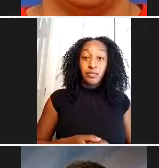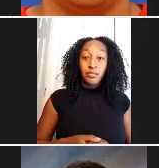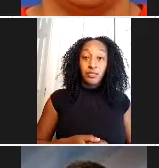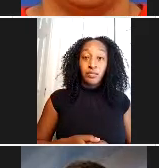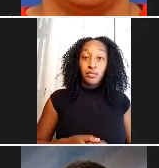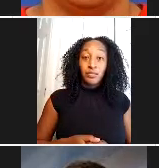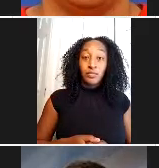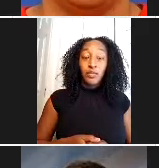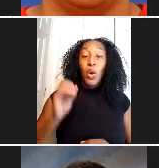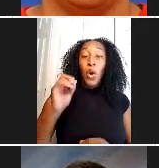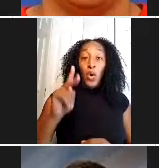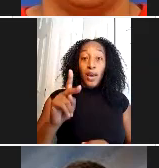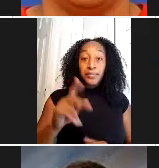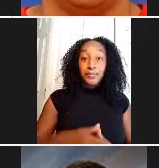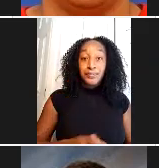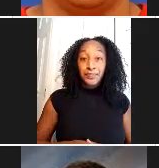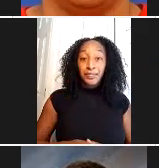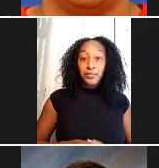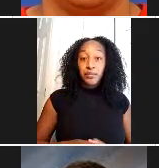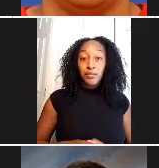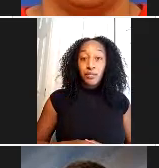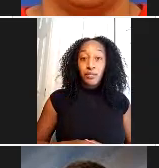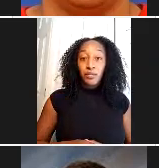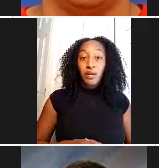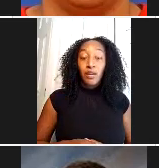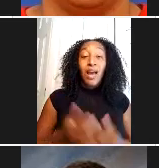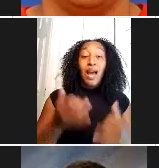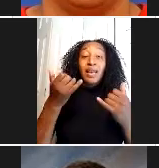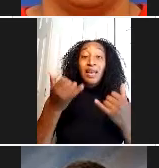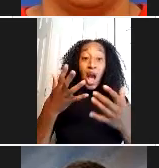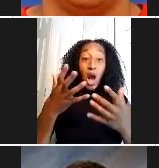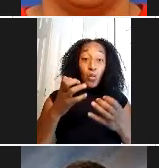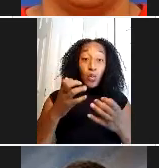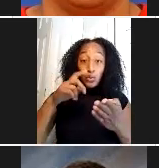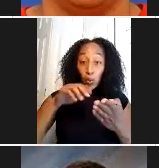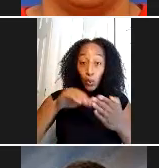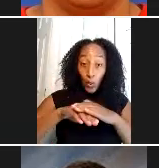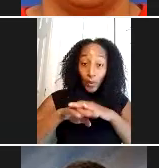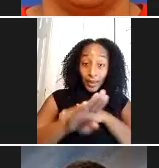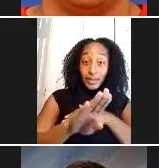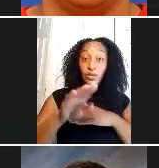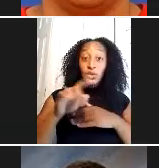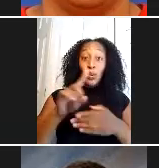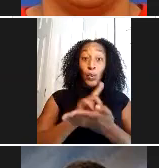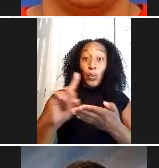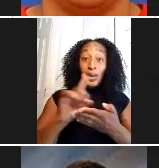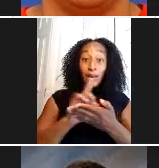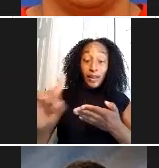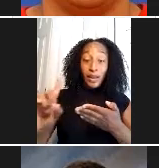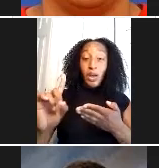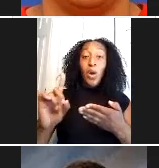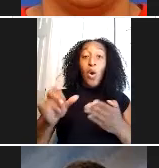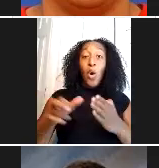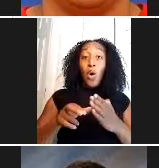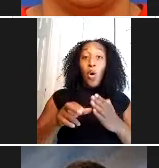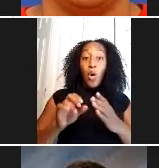All right. So let me go into the weekly overviews. I remind you